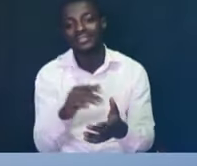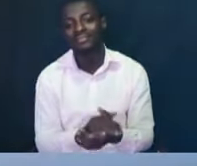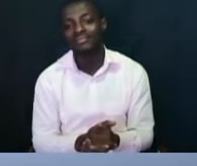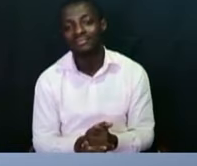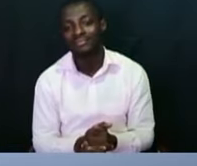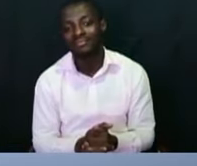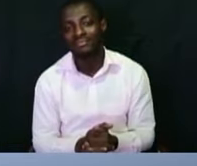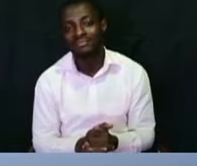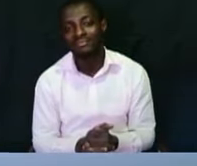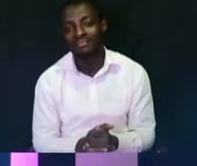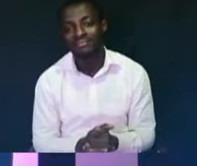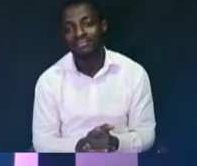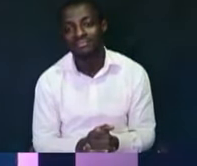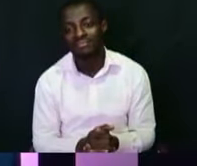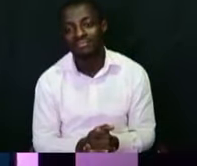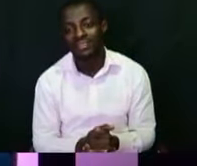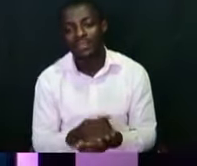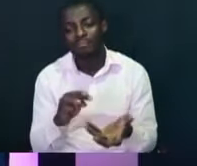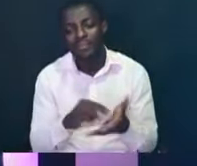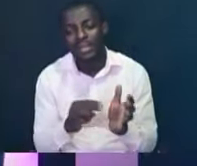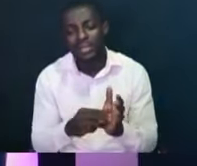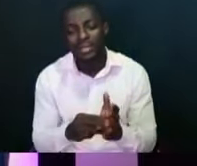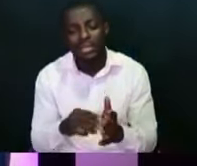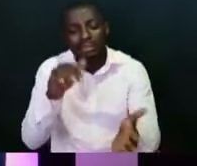intelligible to assign meaning